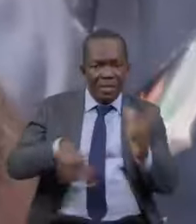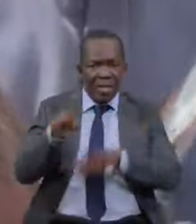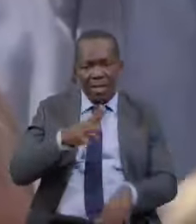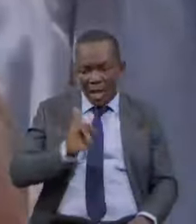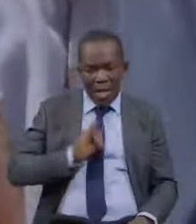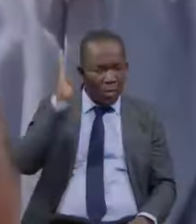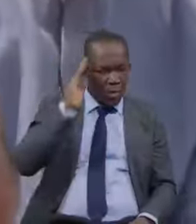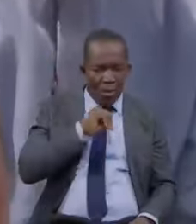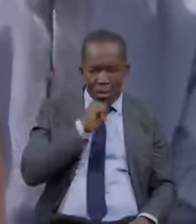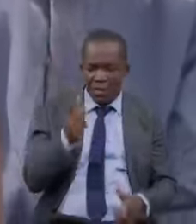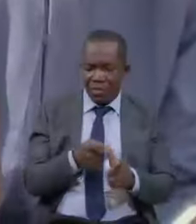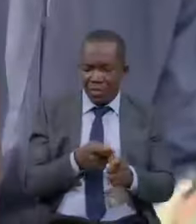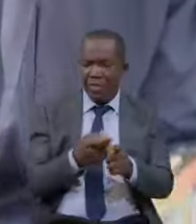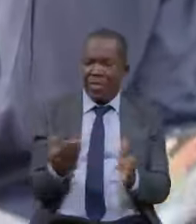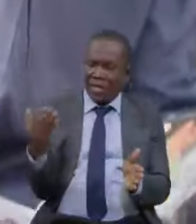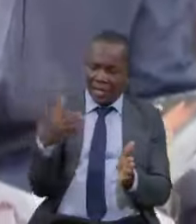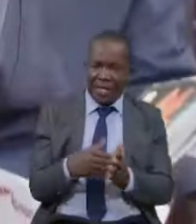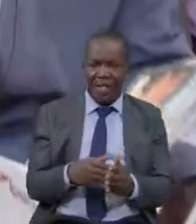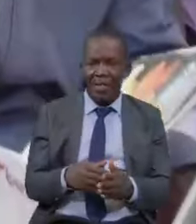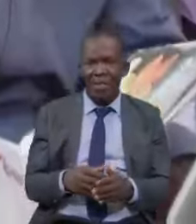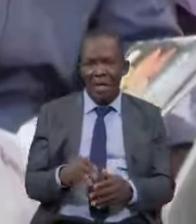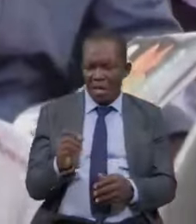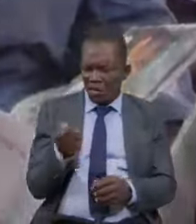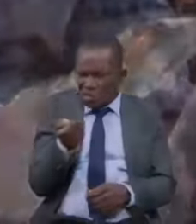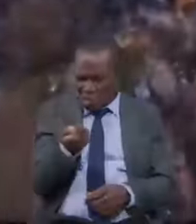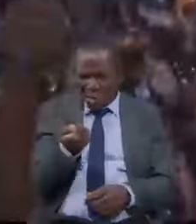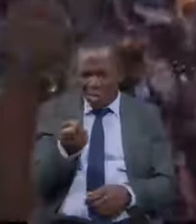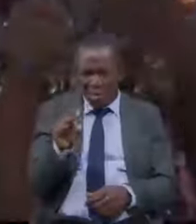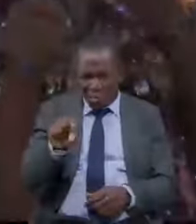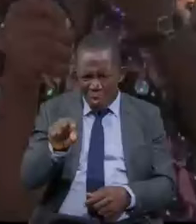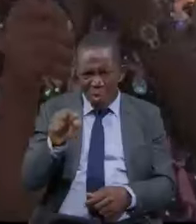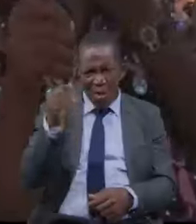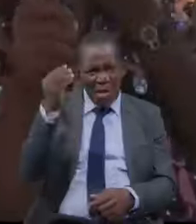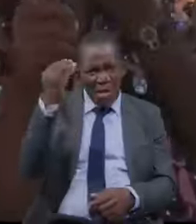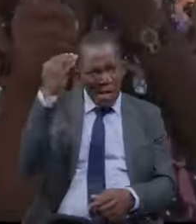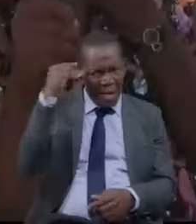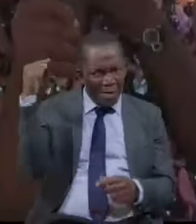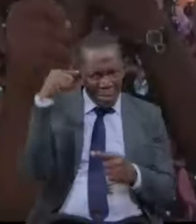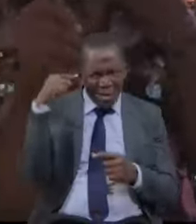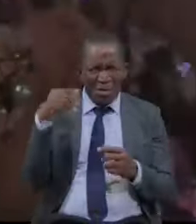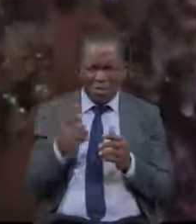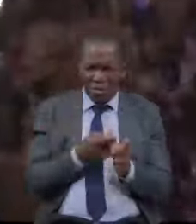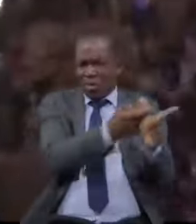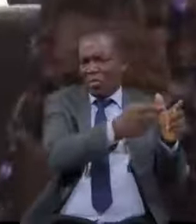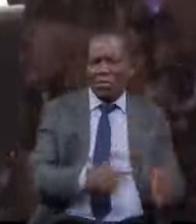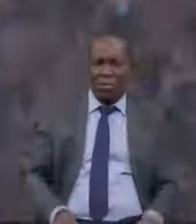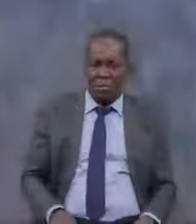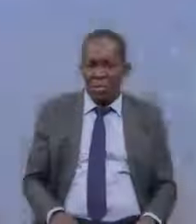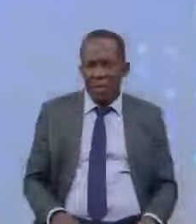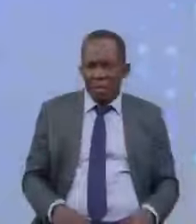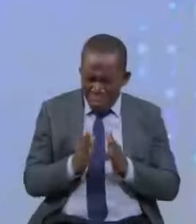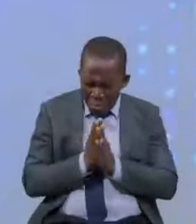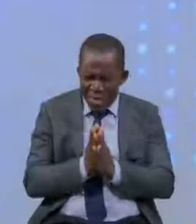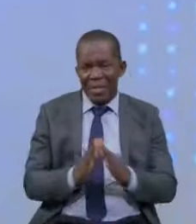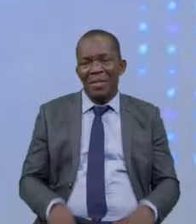Little headache, pray now. Little stomach problem, pray now. There's something that is